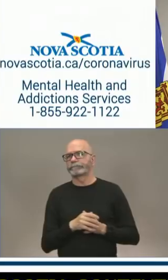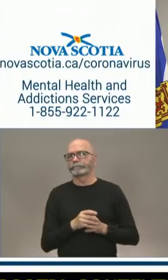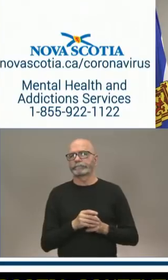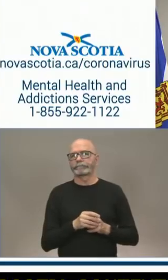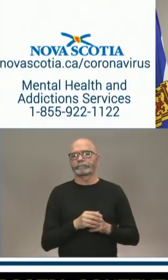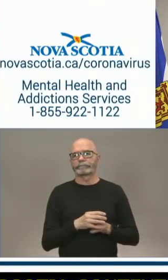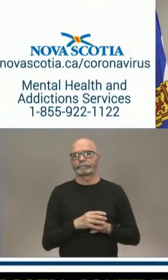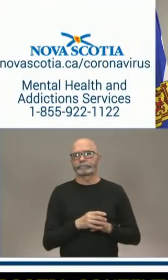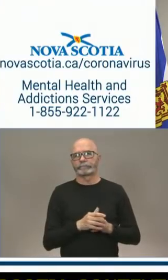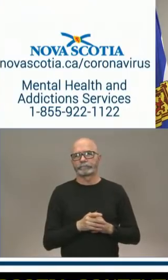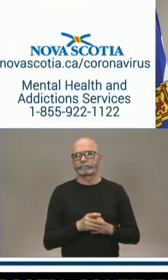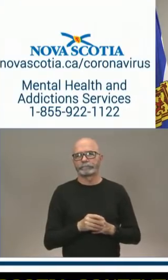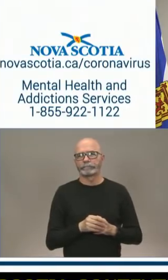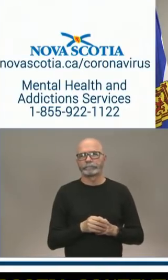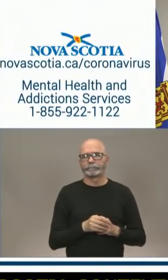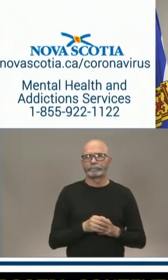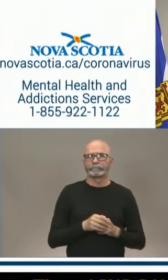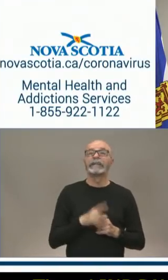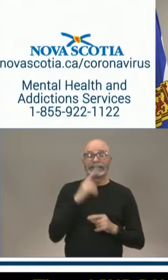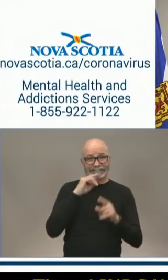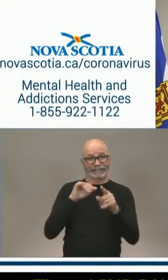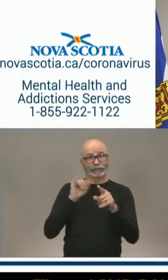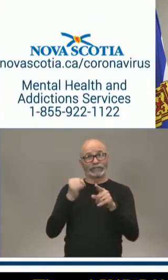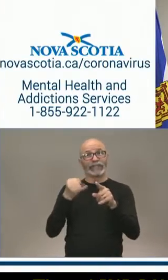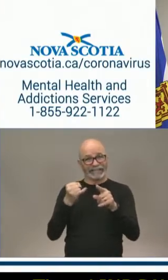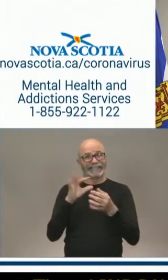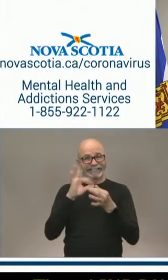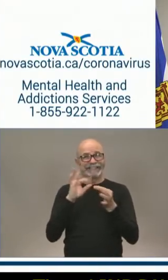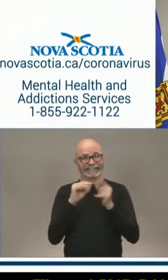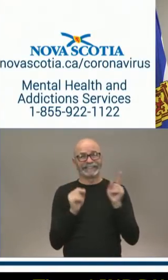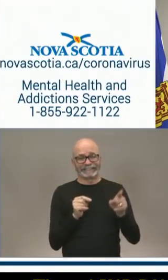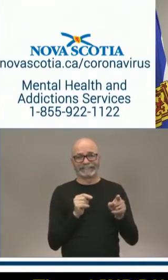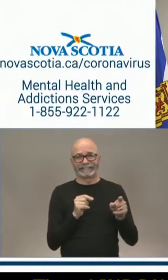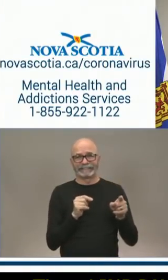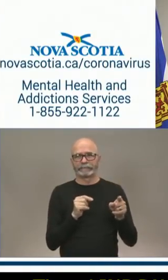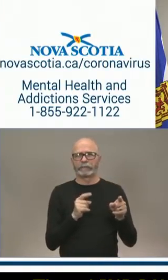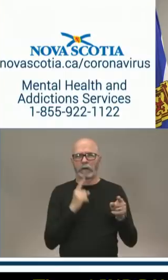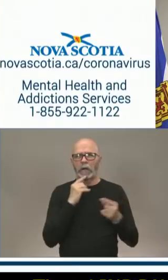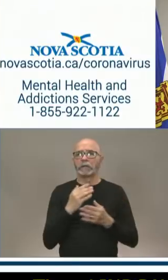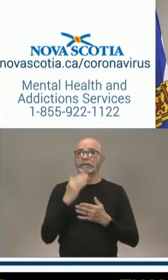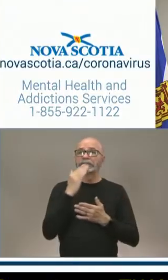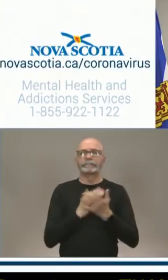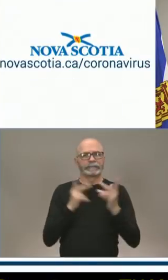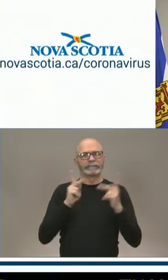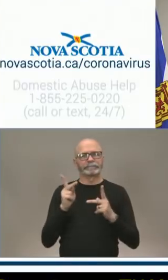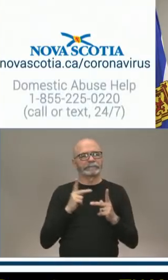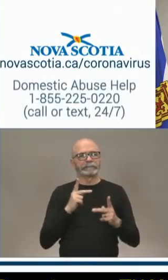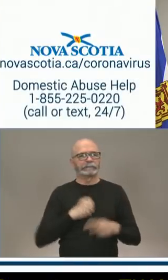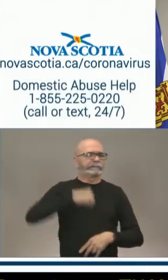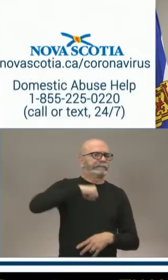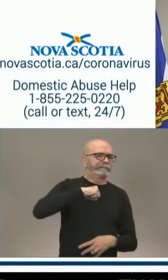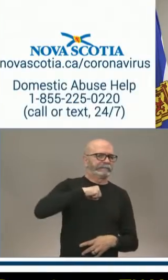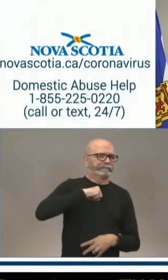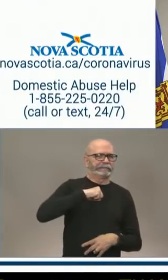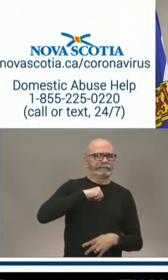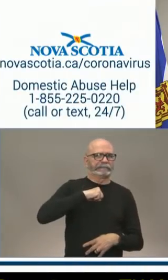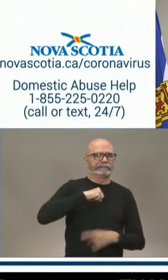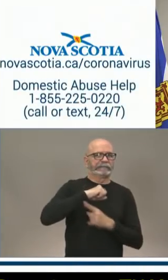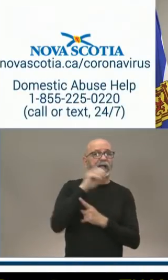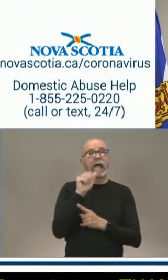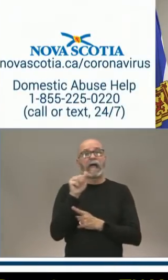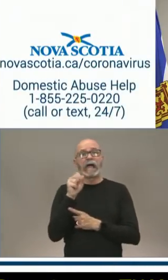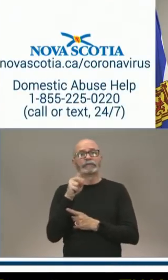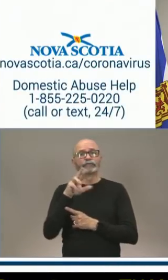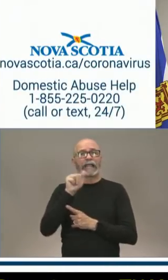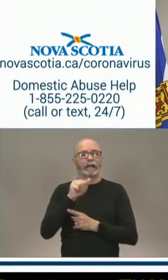the use of Johnson & Johnson, understanding there was evidently some hesitation and confusion around the AstraZeneca use plan,